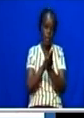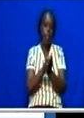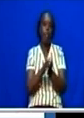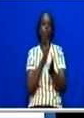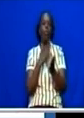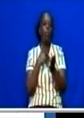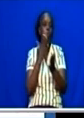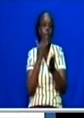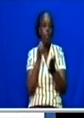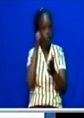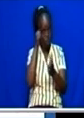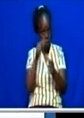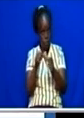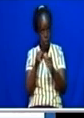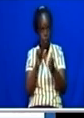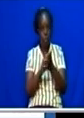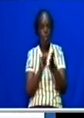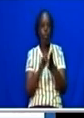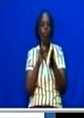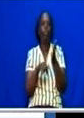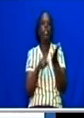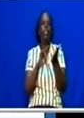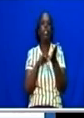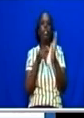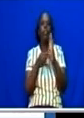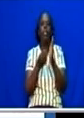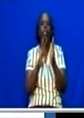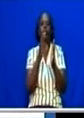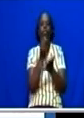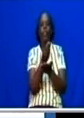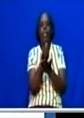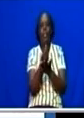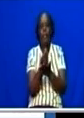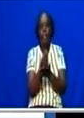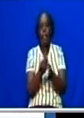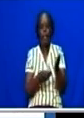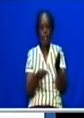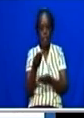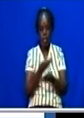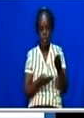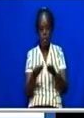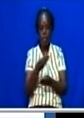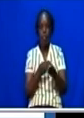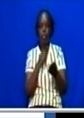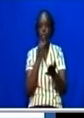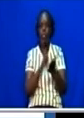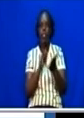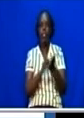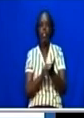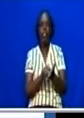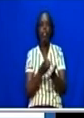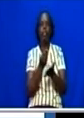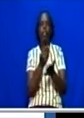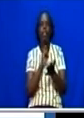remind ourselves what is money. And in business, we refer to money